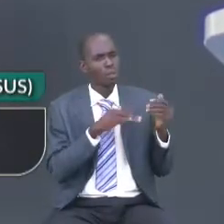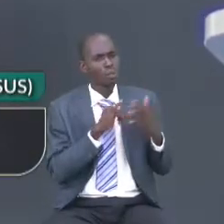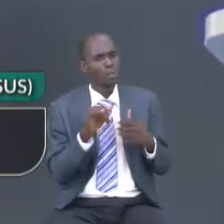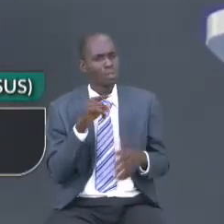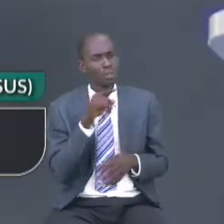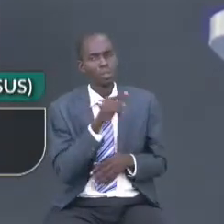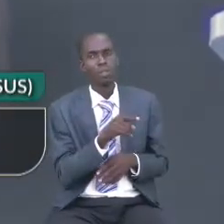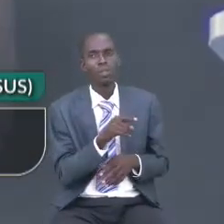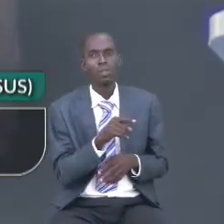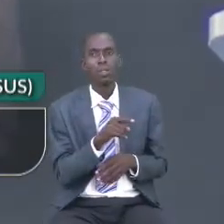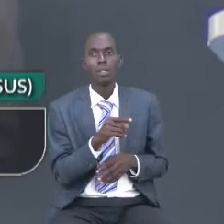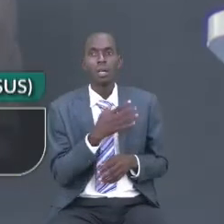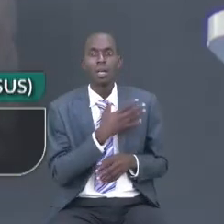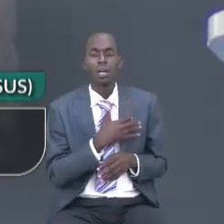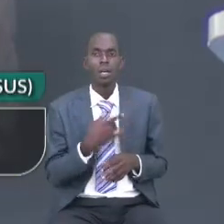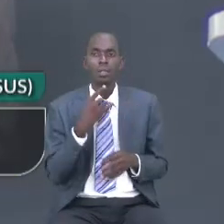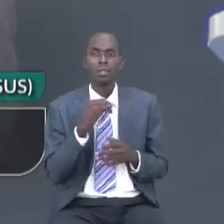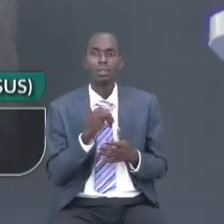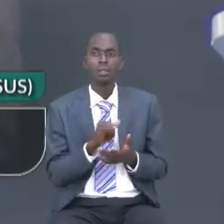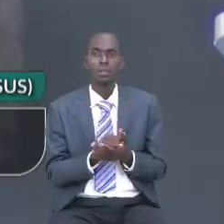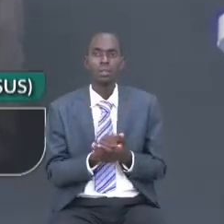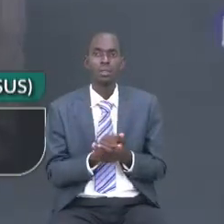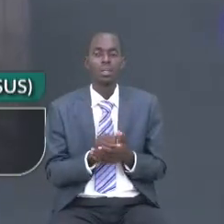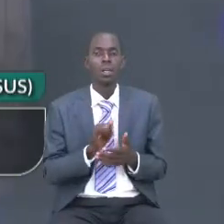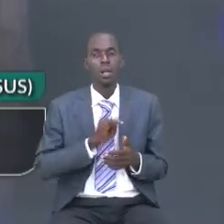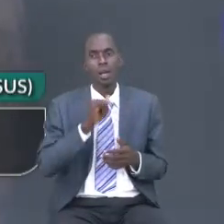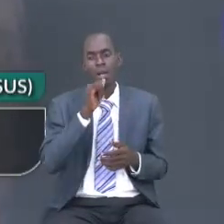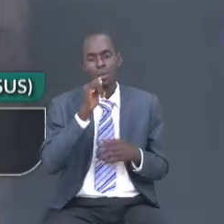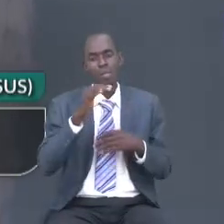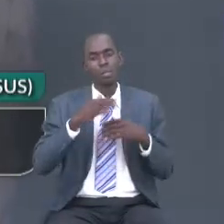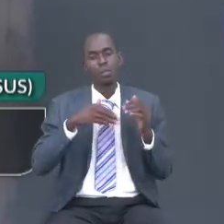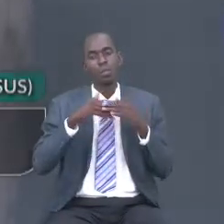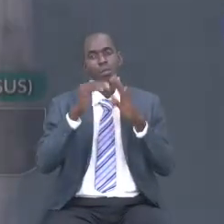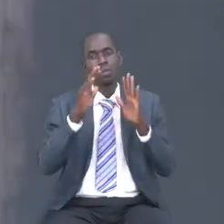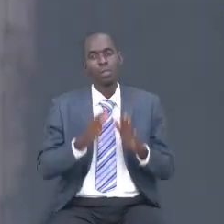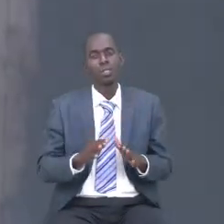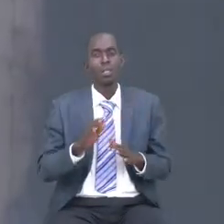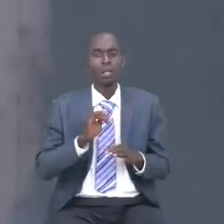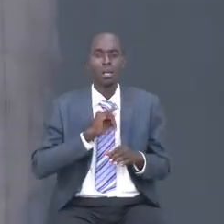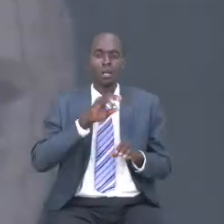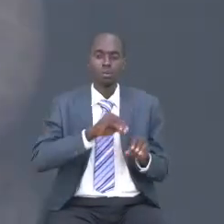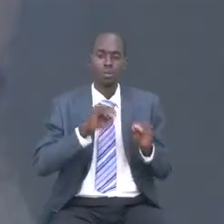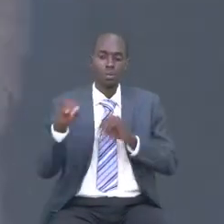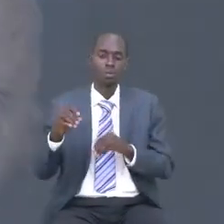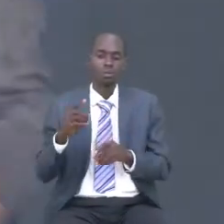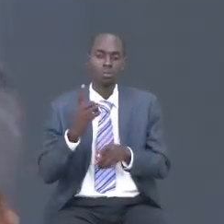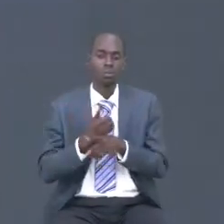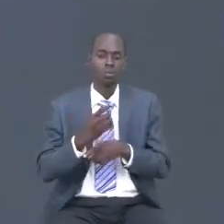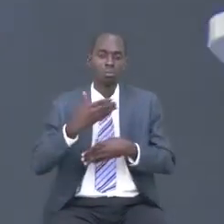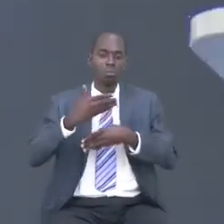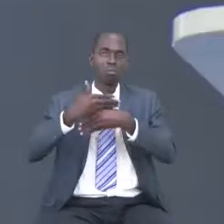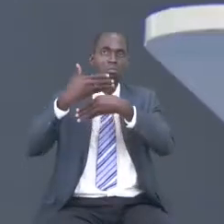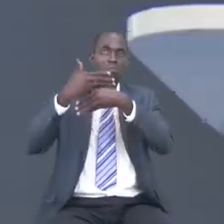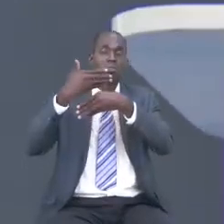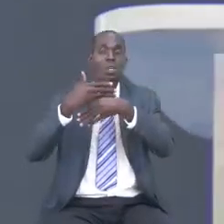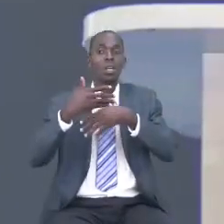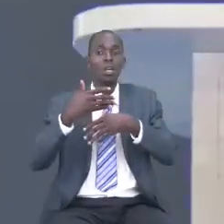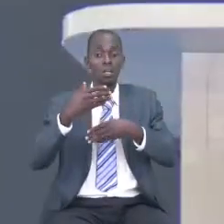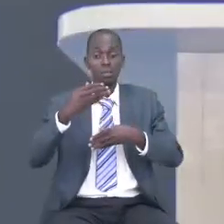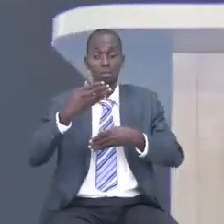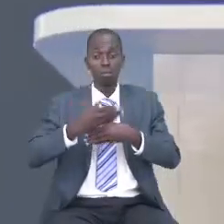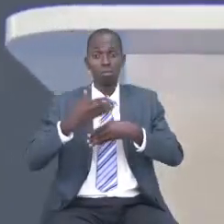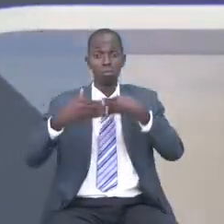doing this. I'm a bricklayer. I'm doing this. I'm laying brick. They asked the second